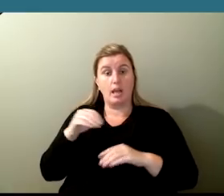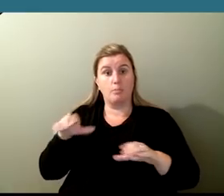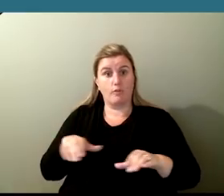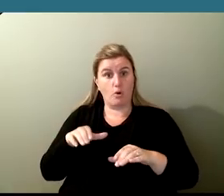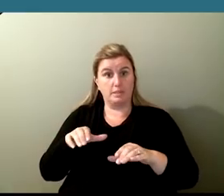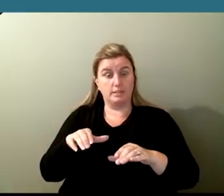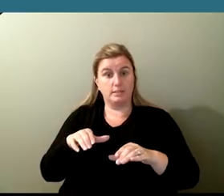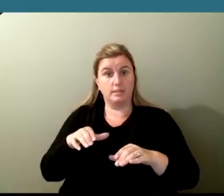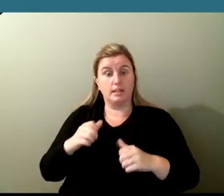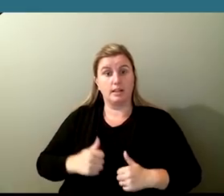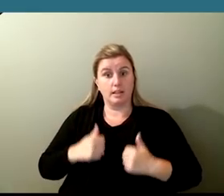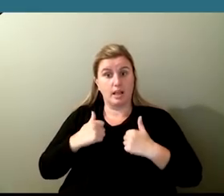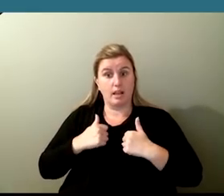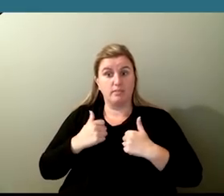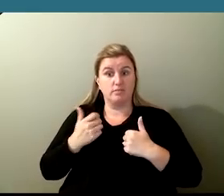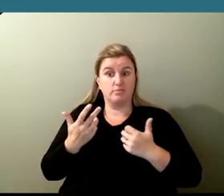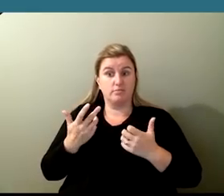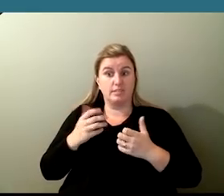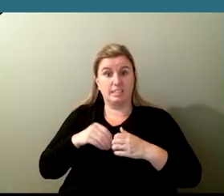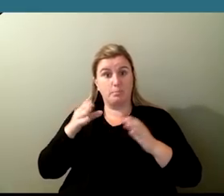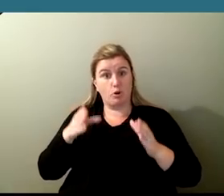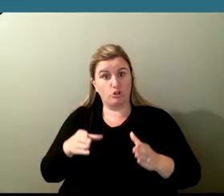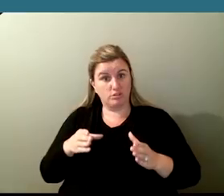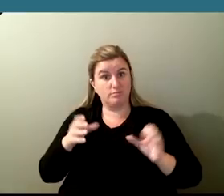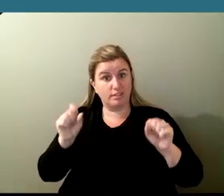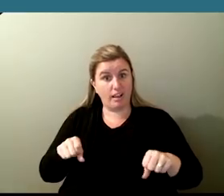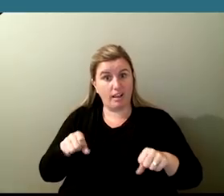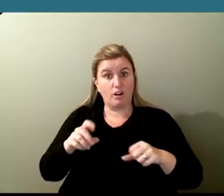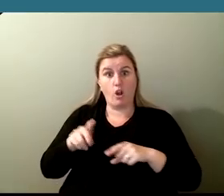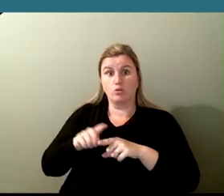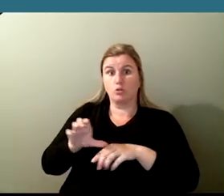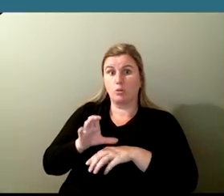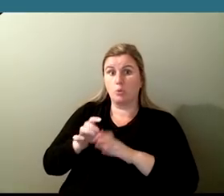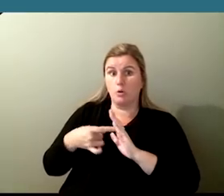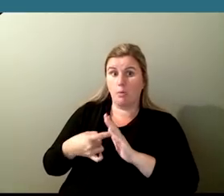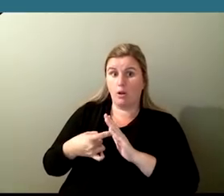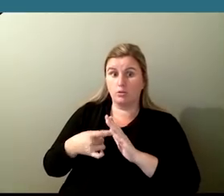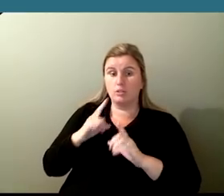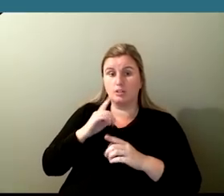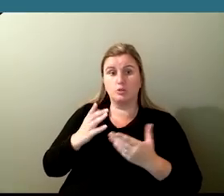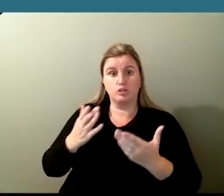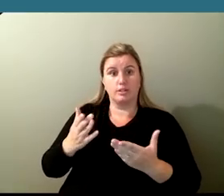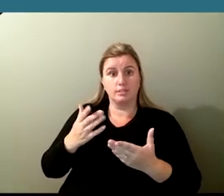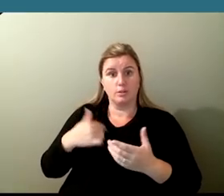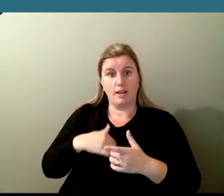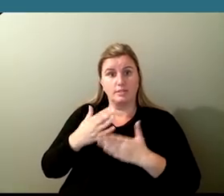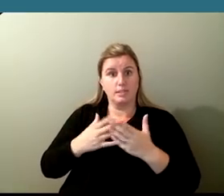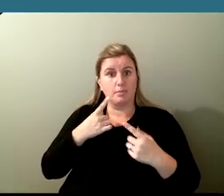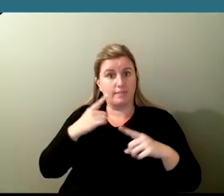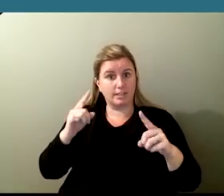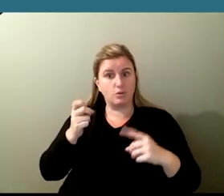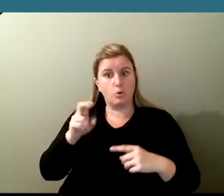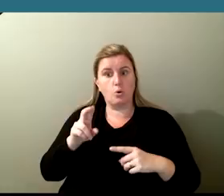performance live, in person, you can also use video models, which has been suggested to have some effectiveness or be